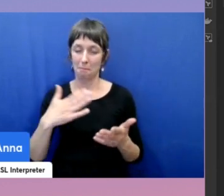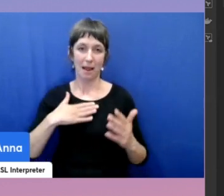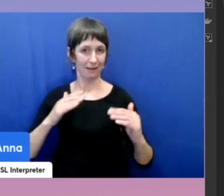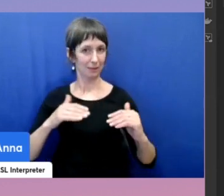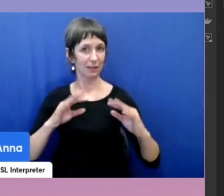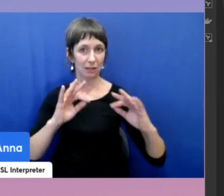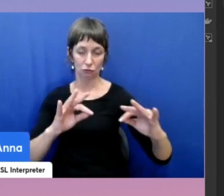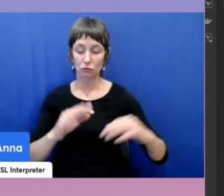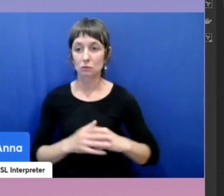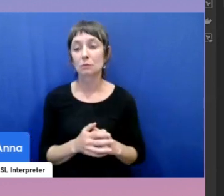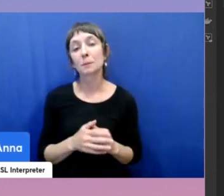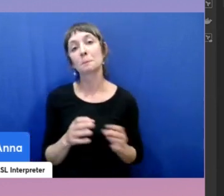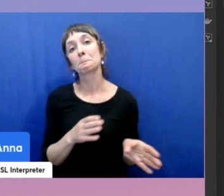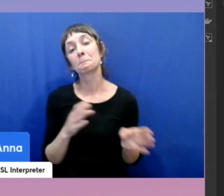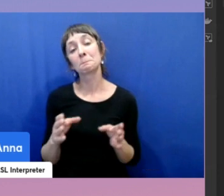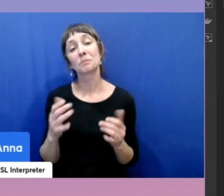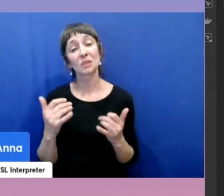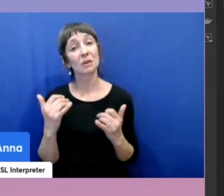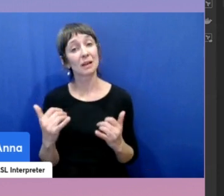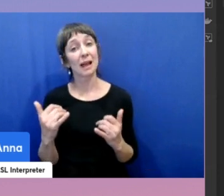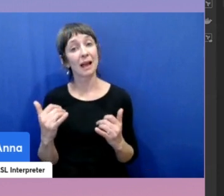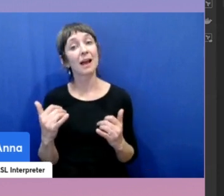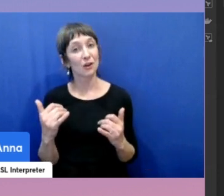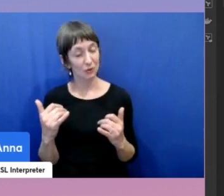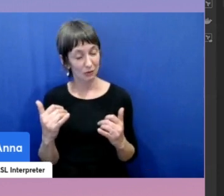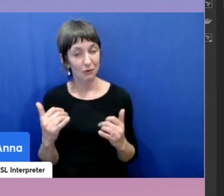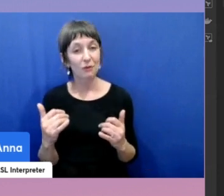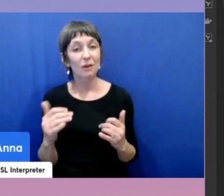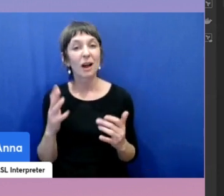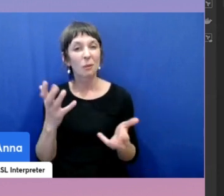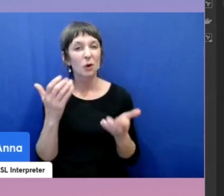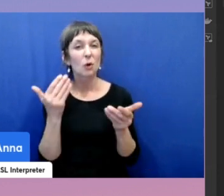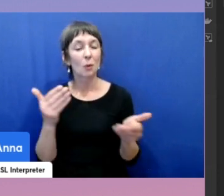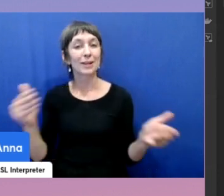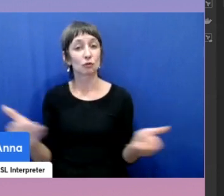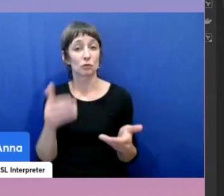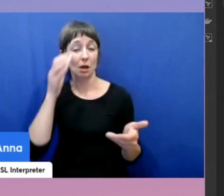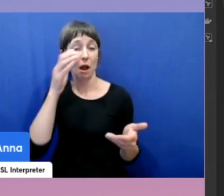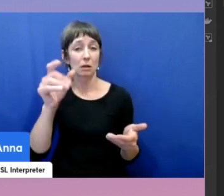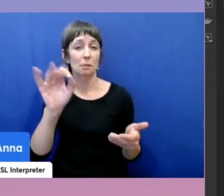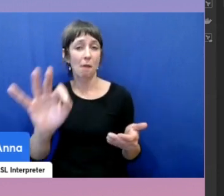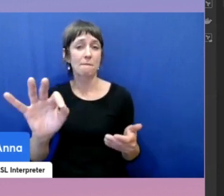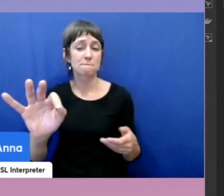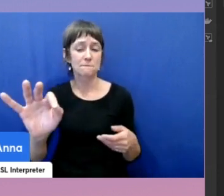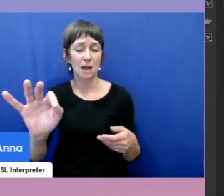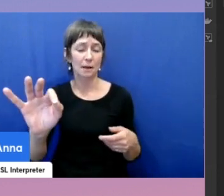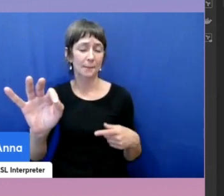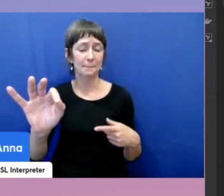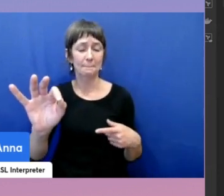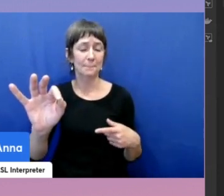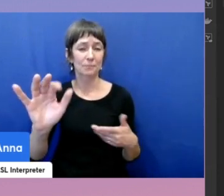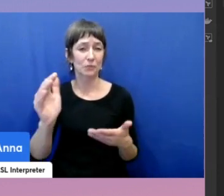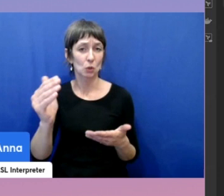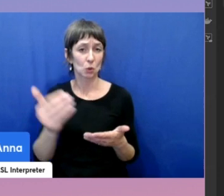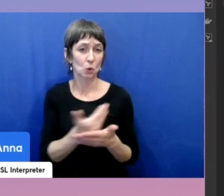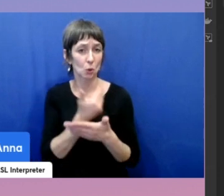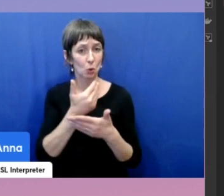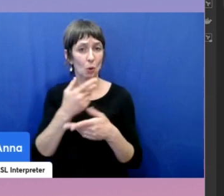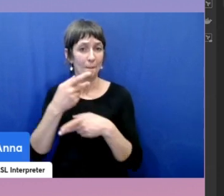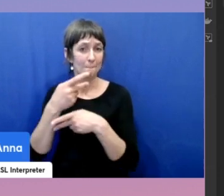now in true fashion, I'm going to introduce the concept of a new